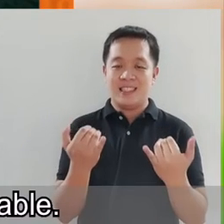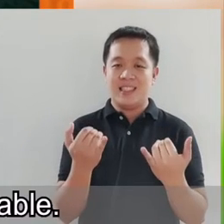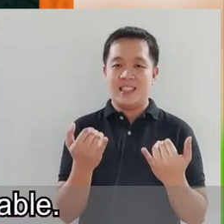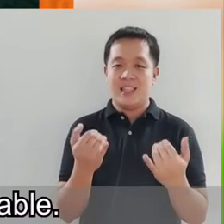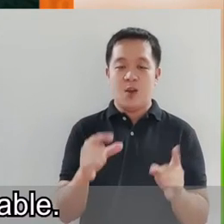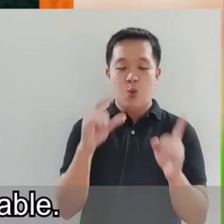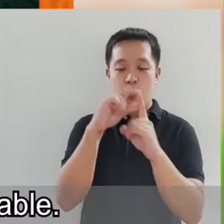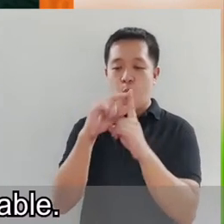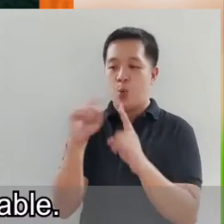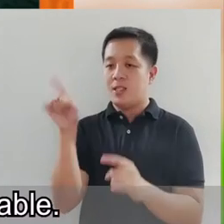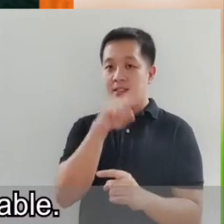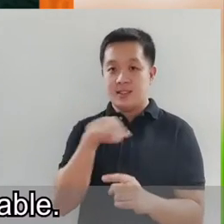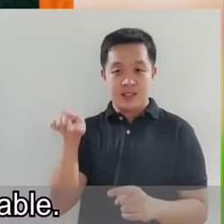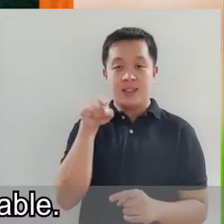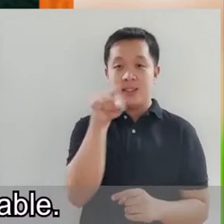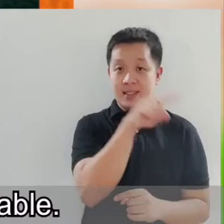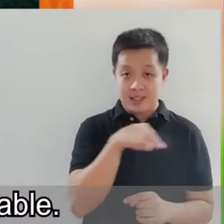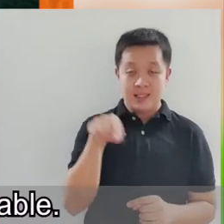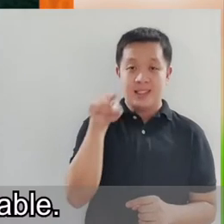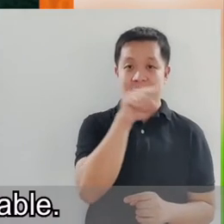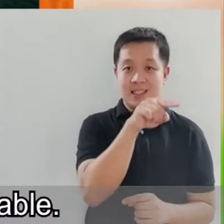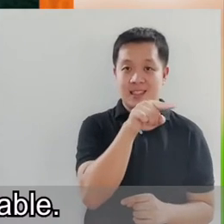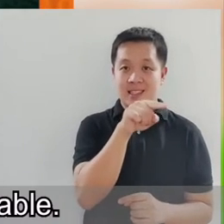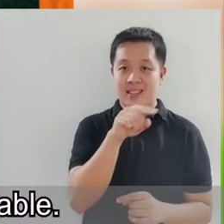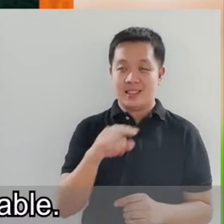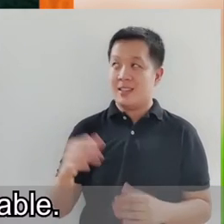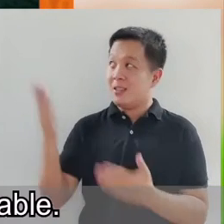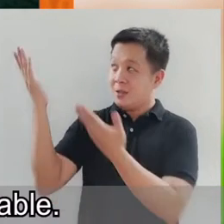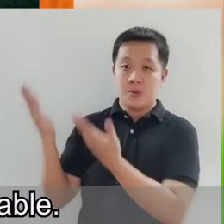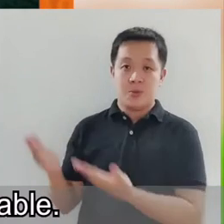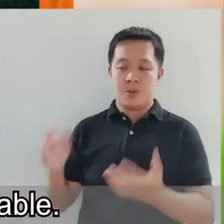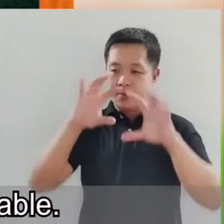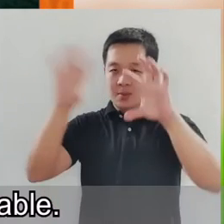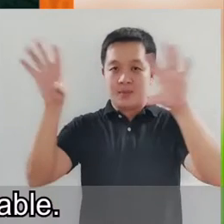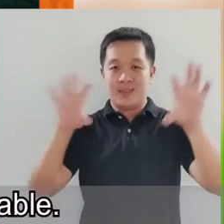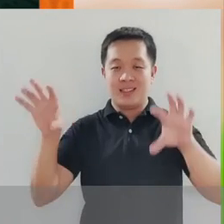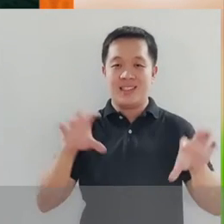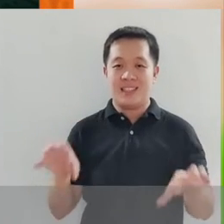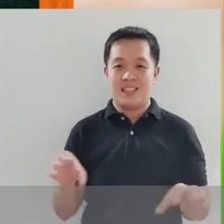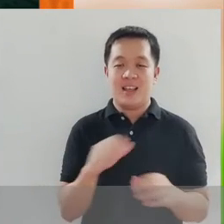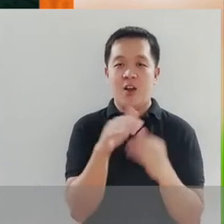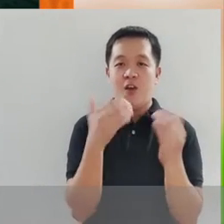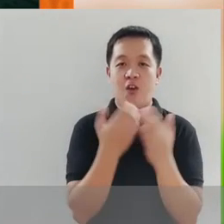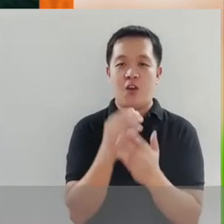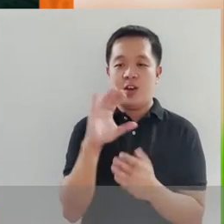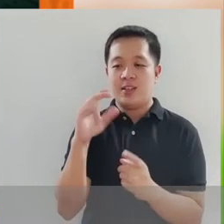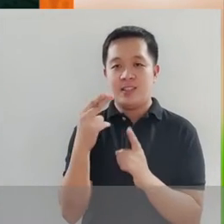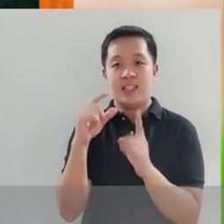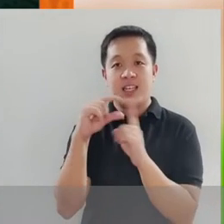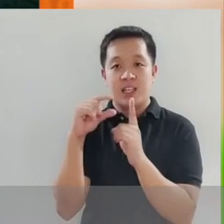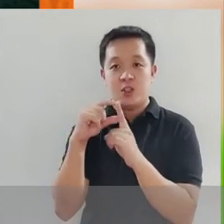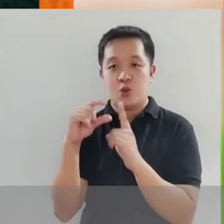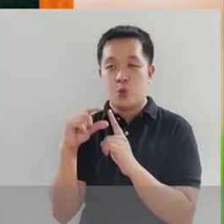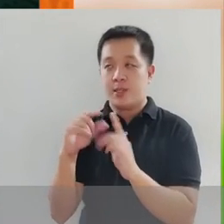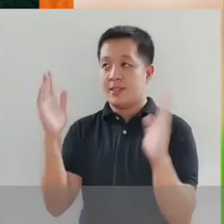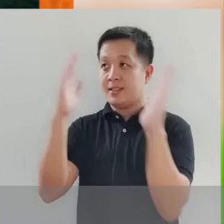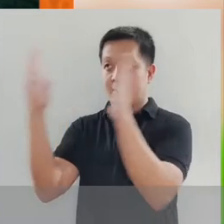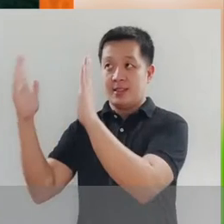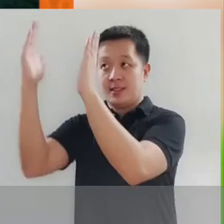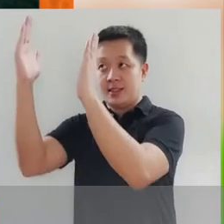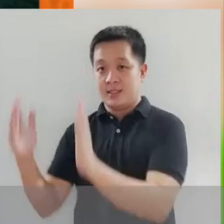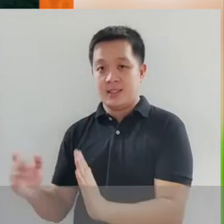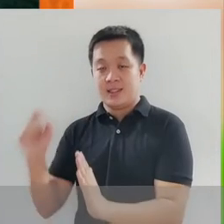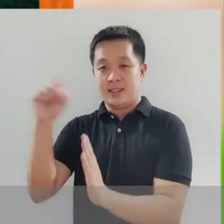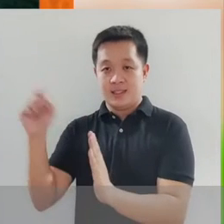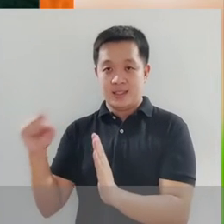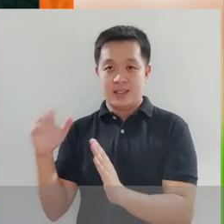Now classify the encircled words accordingly in the table. Write all the CH words in the